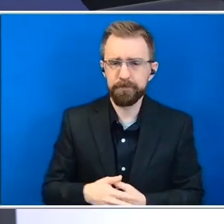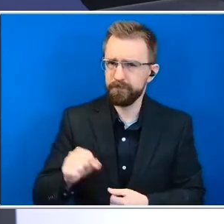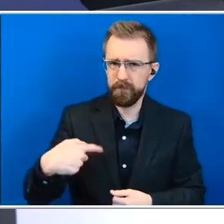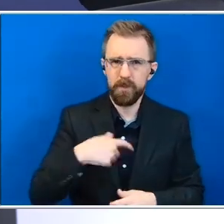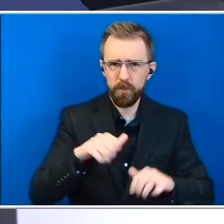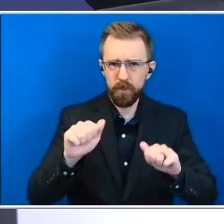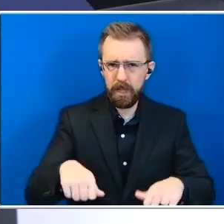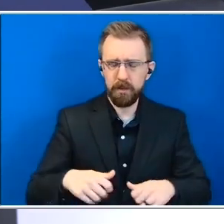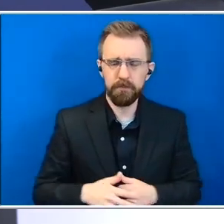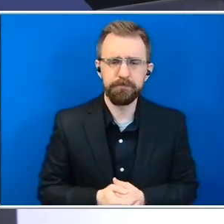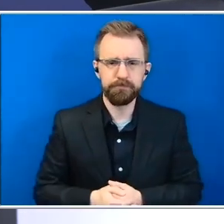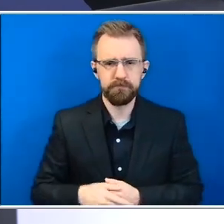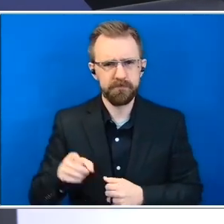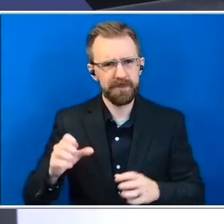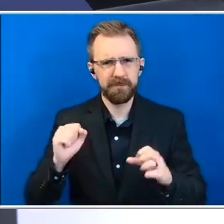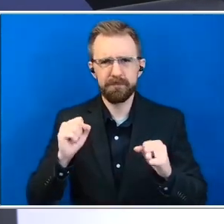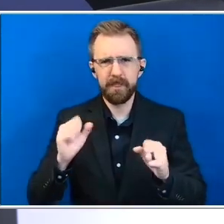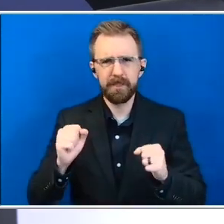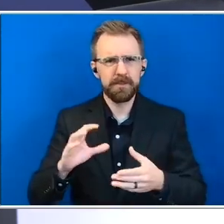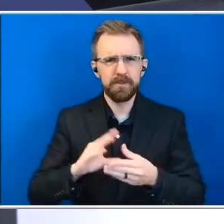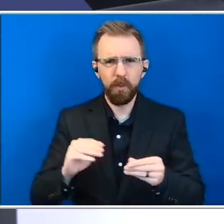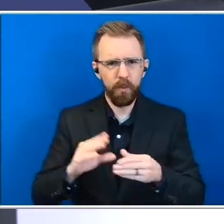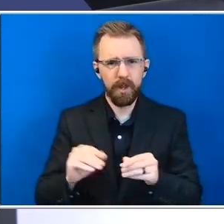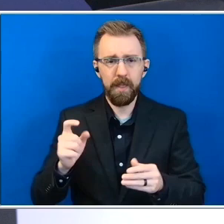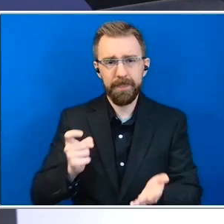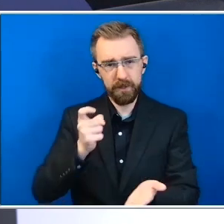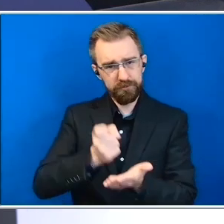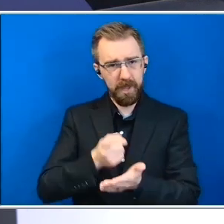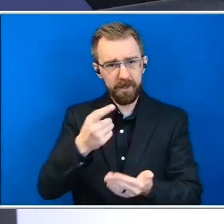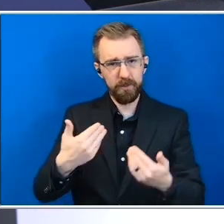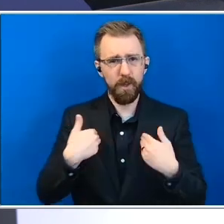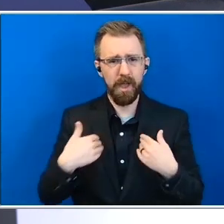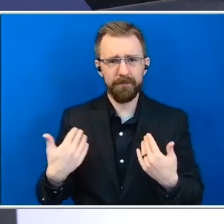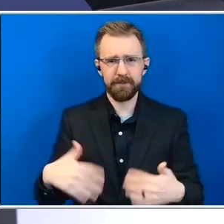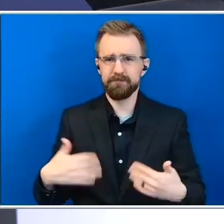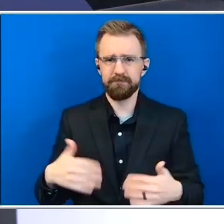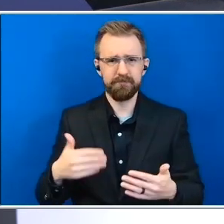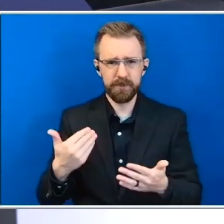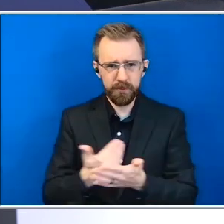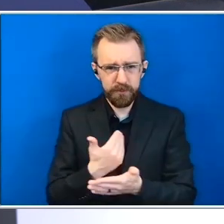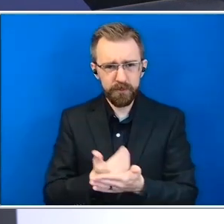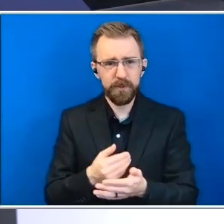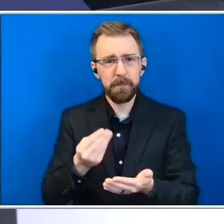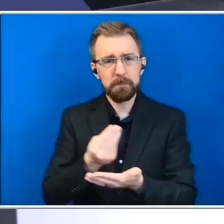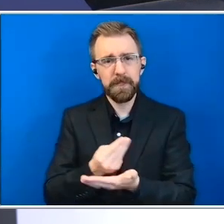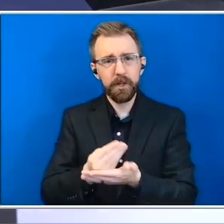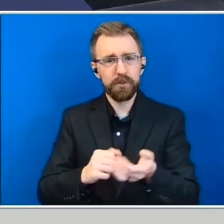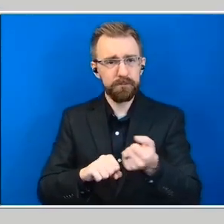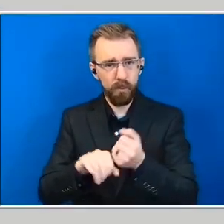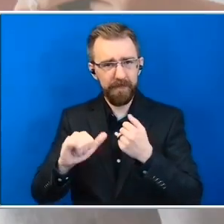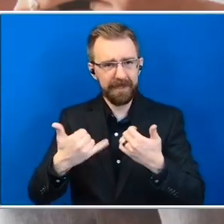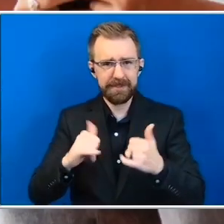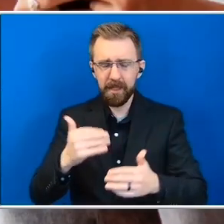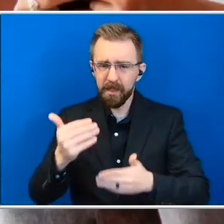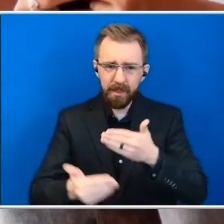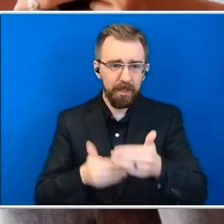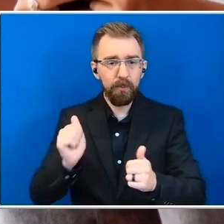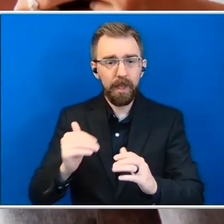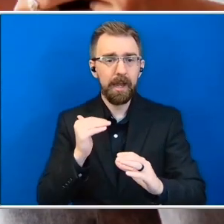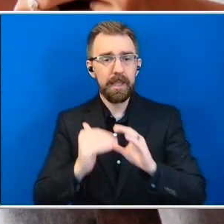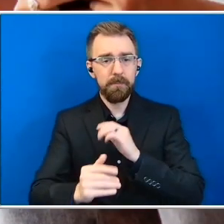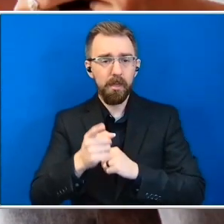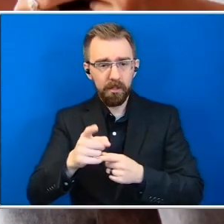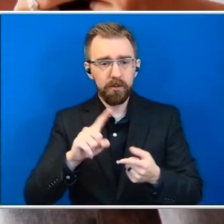is an amazing story, and the grant that you have is so new. The materials supporting it are still in the works. You can email Dr. Perales to learn more